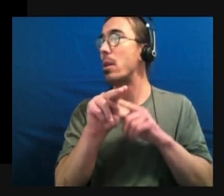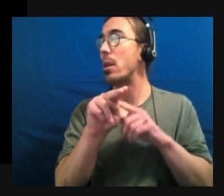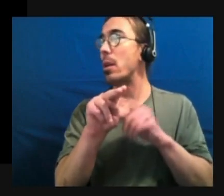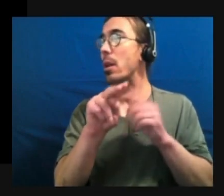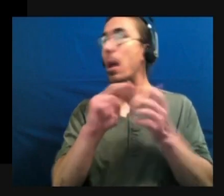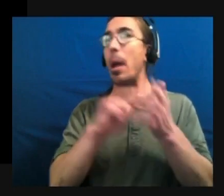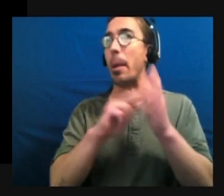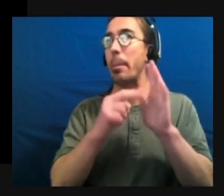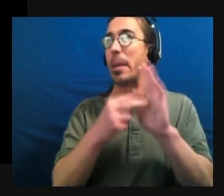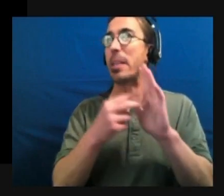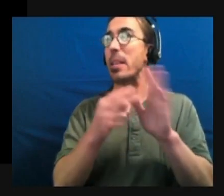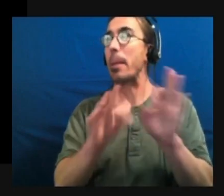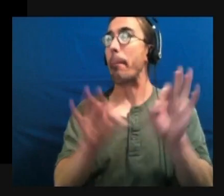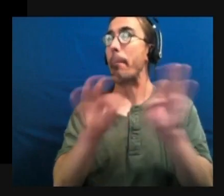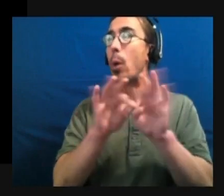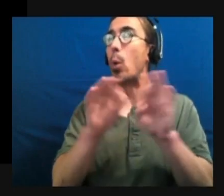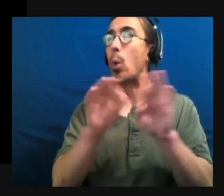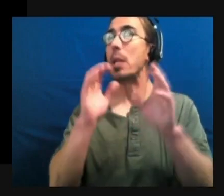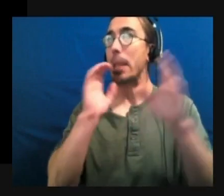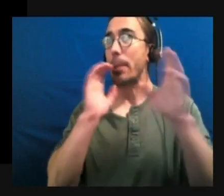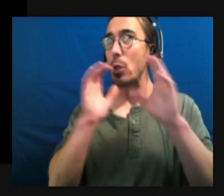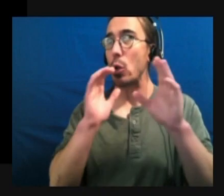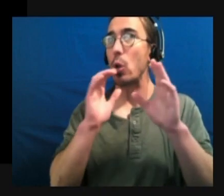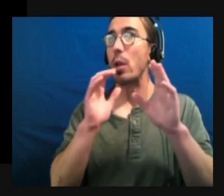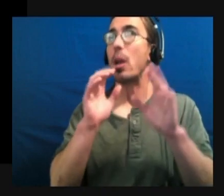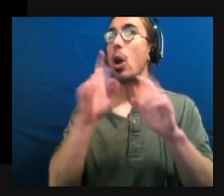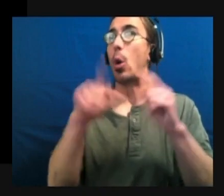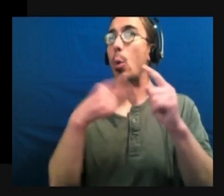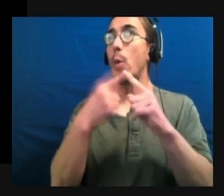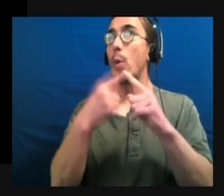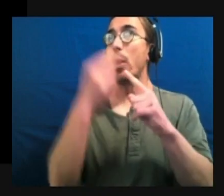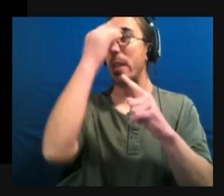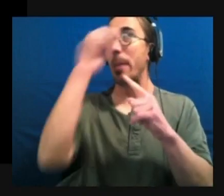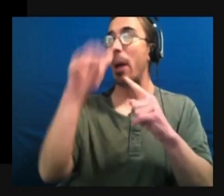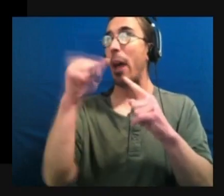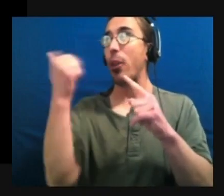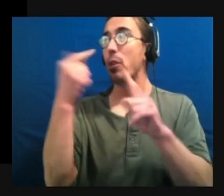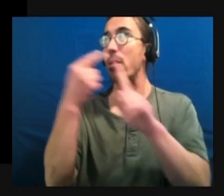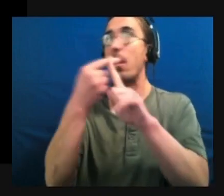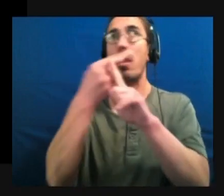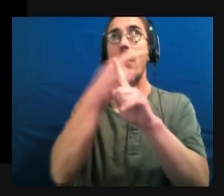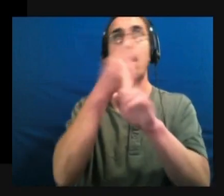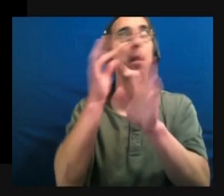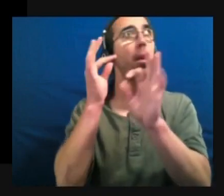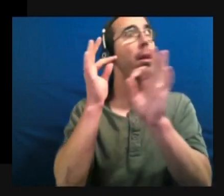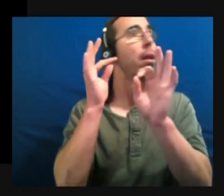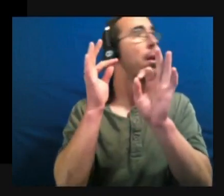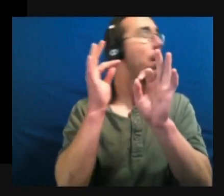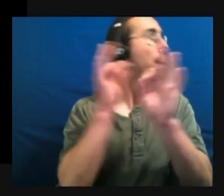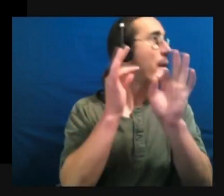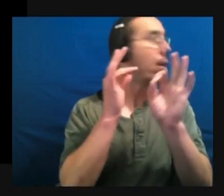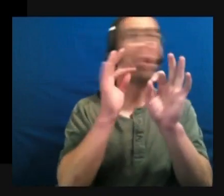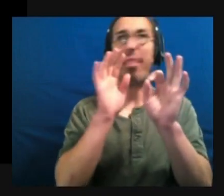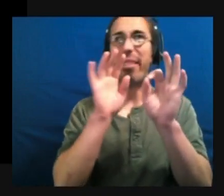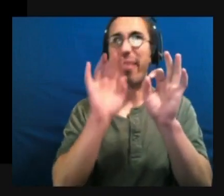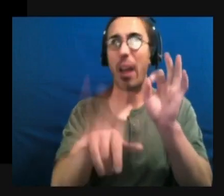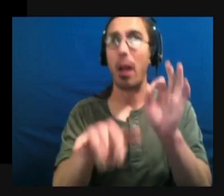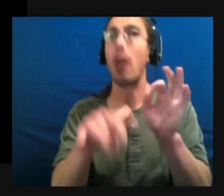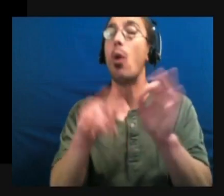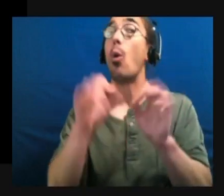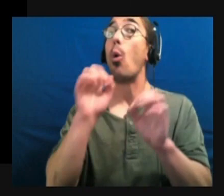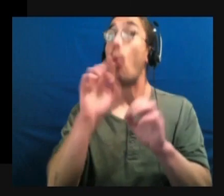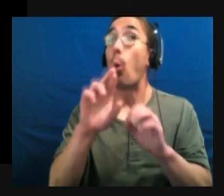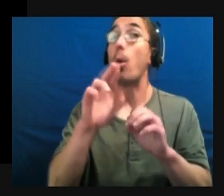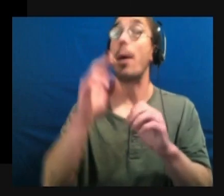communication. We all look away when we're thinking about something, when we're processing information, when we